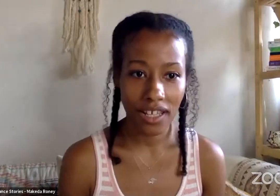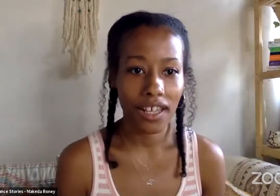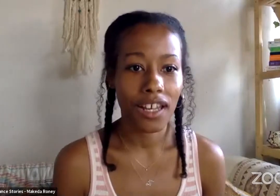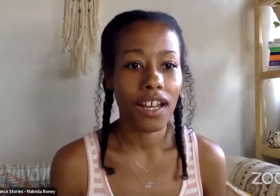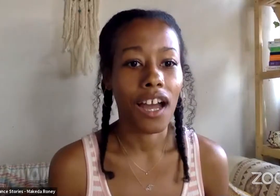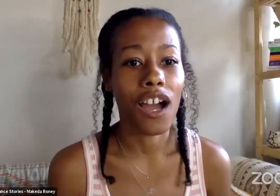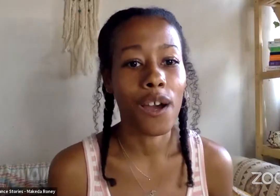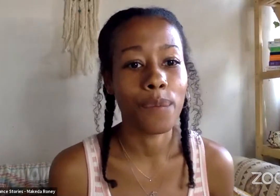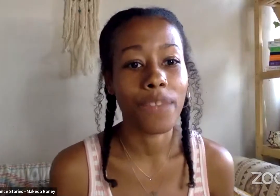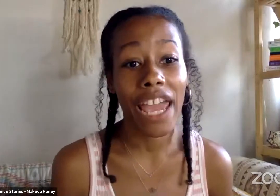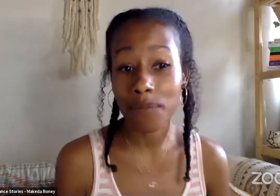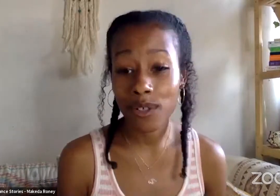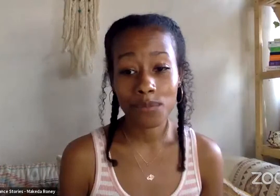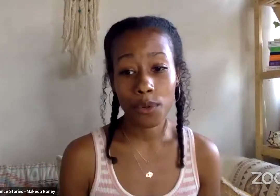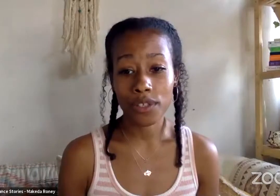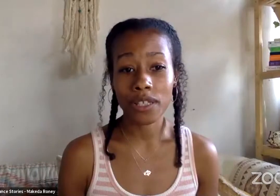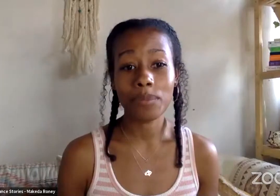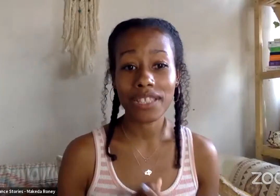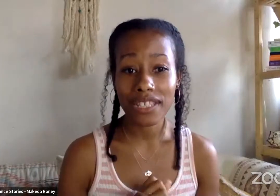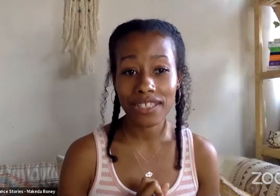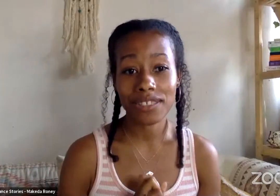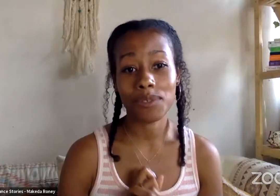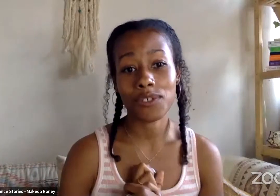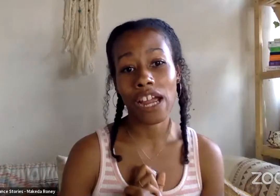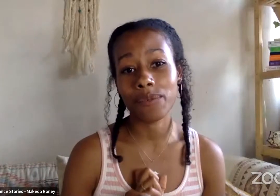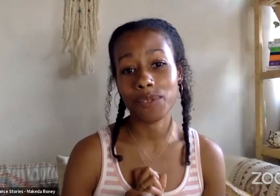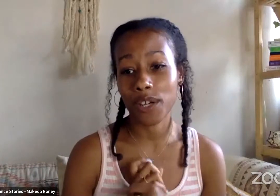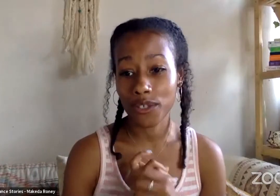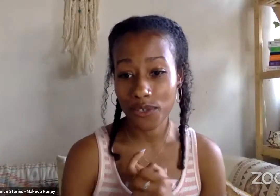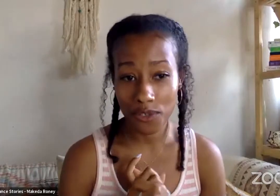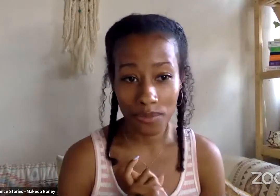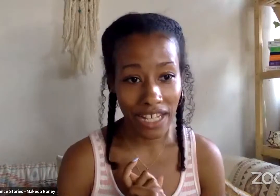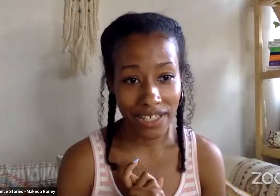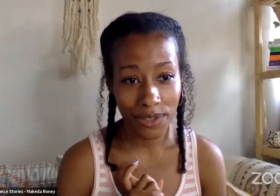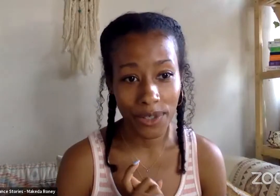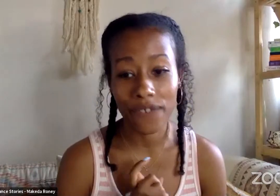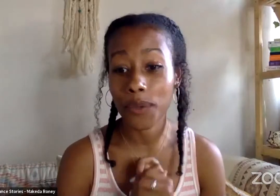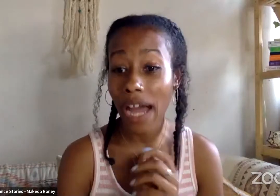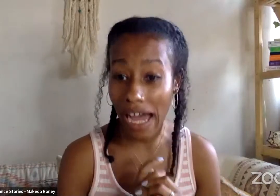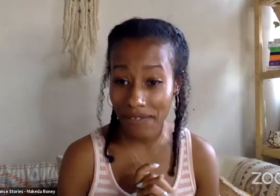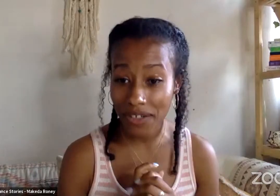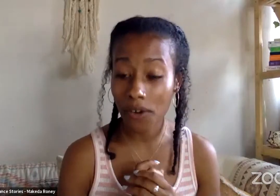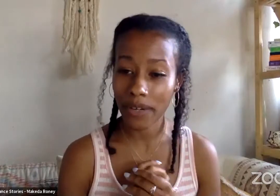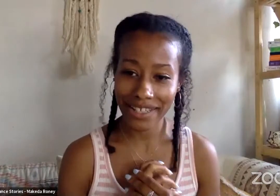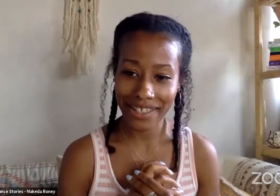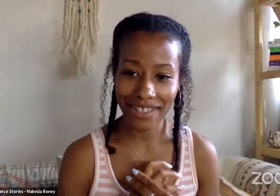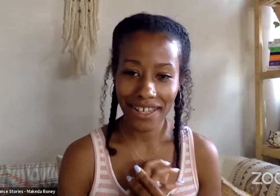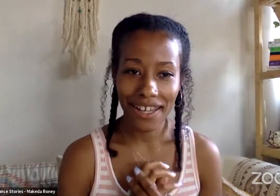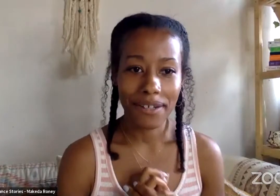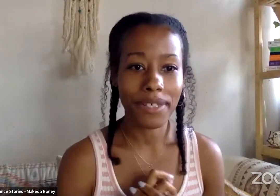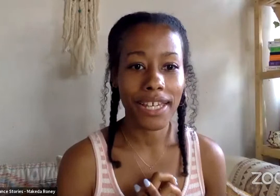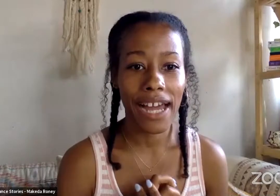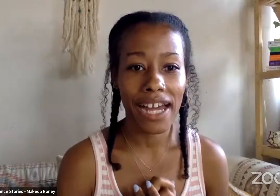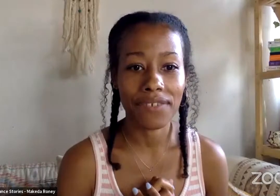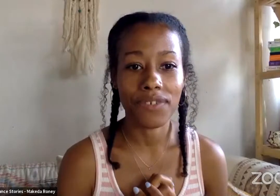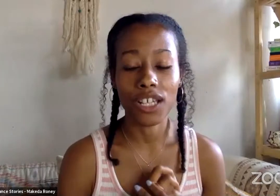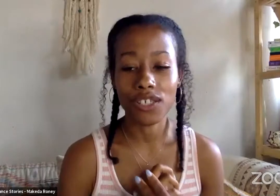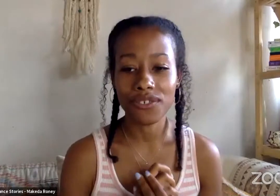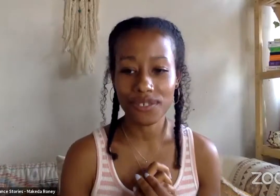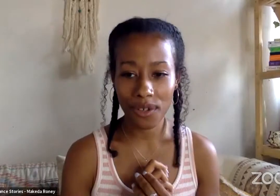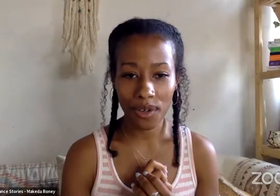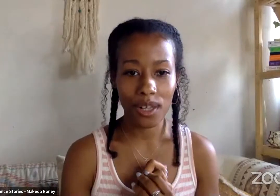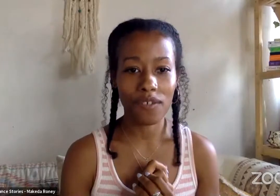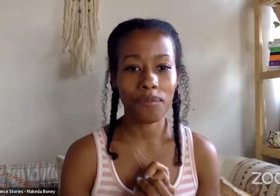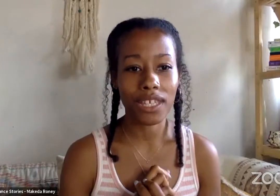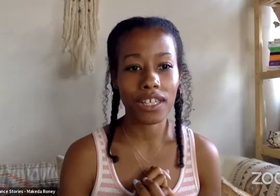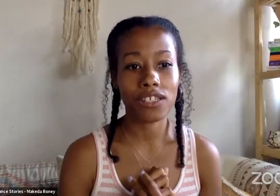Stories. And most importantly, please subscribe to our YouTube channel if you haven't already. We have a